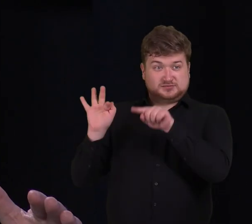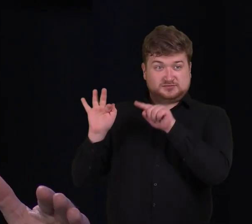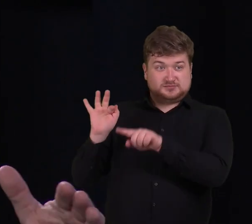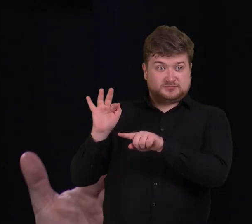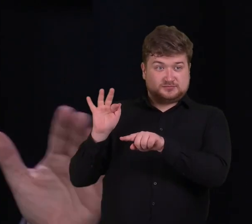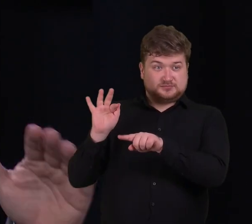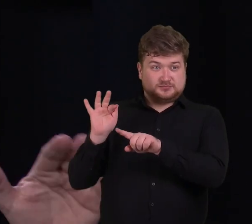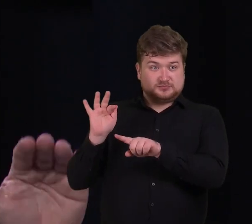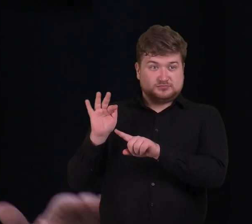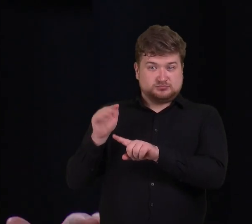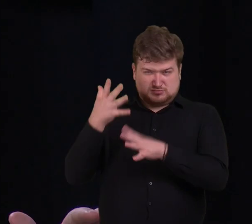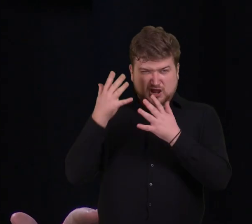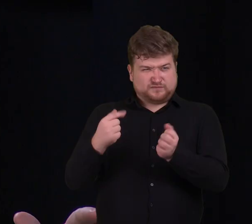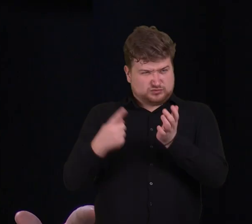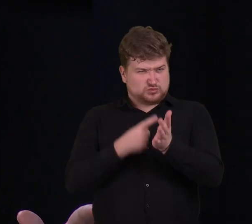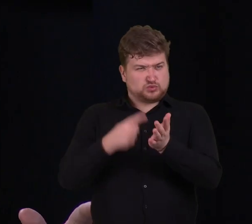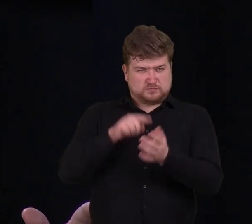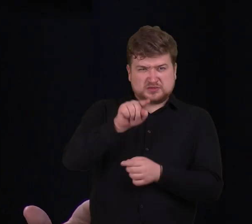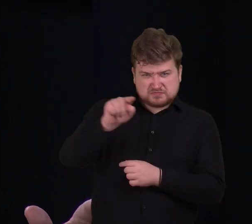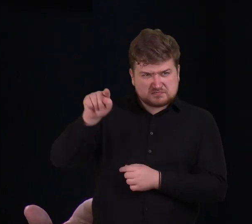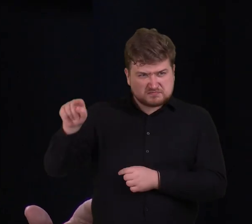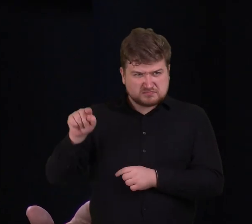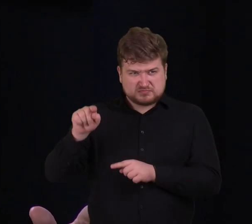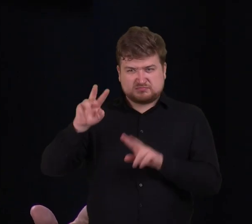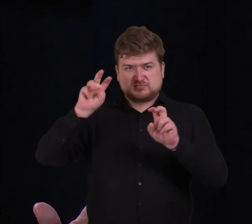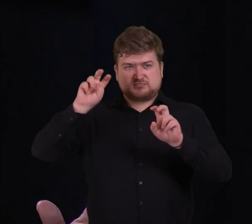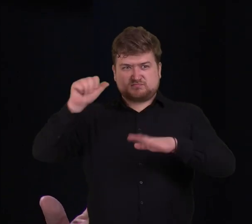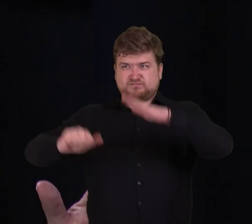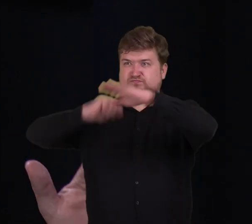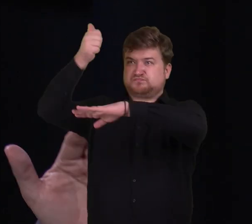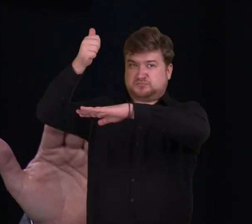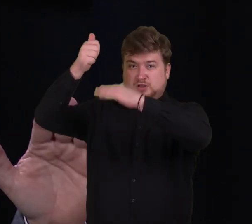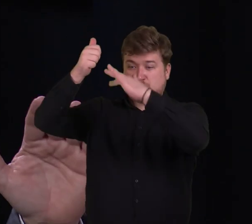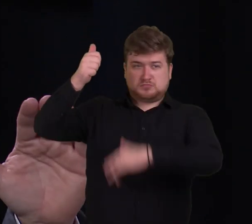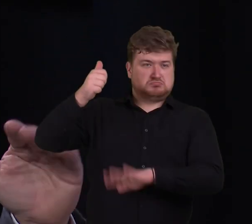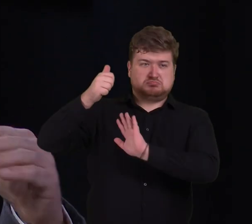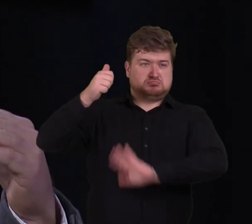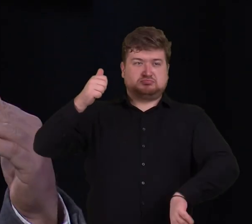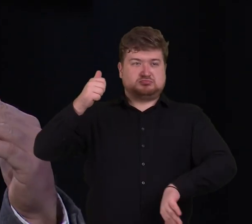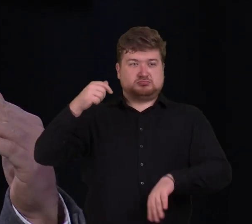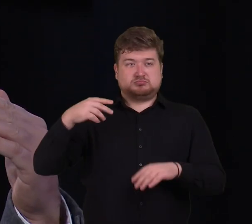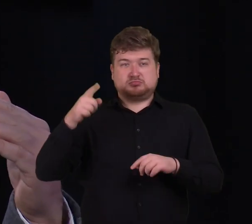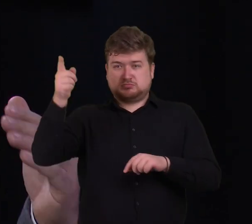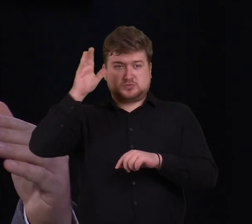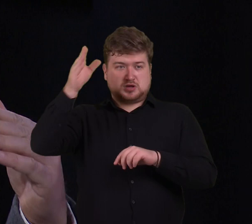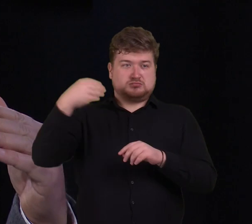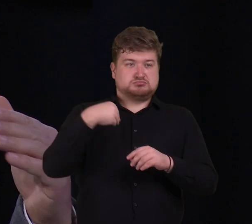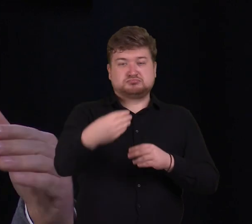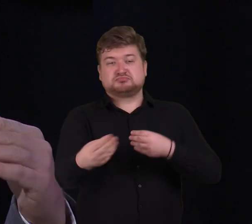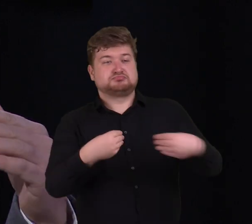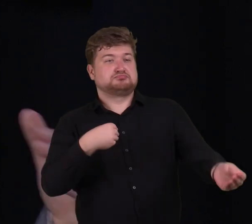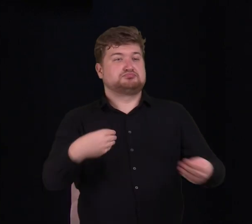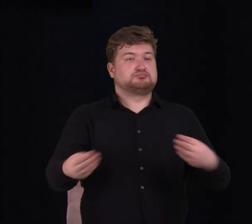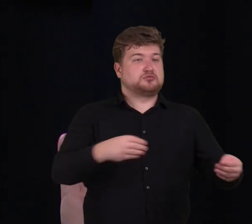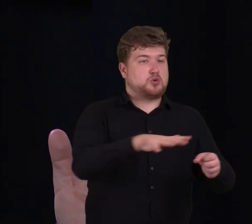regions, not only in cohesion policy, as I understood from our talks before. So what are, let's